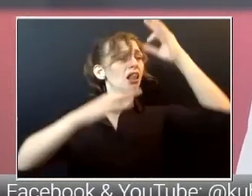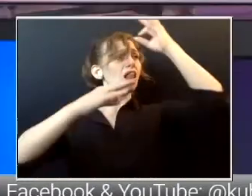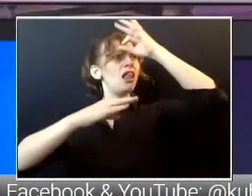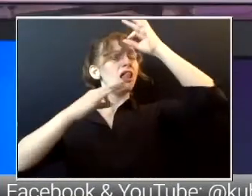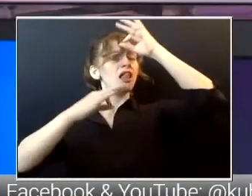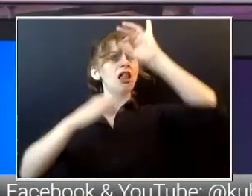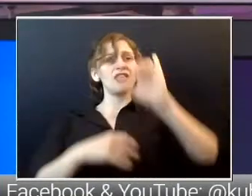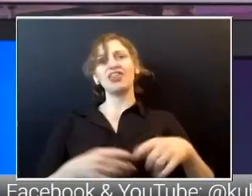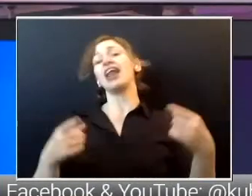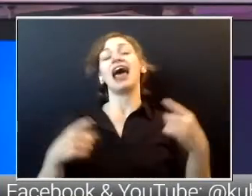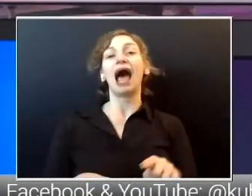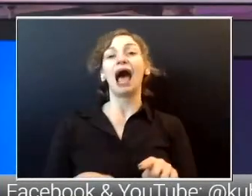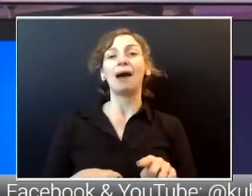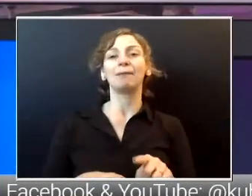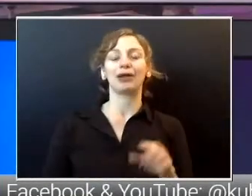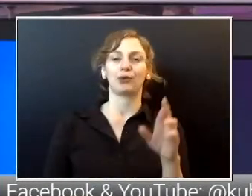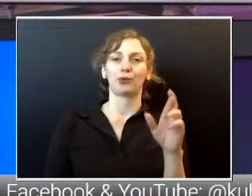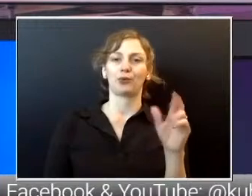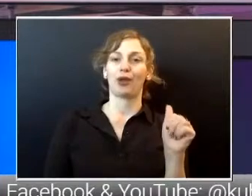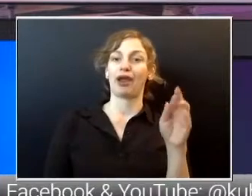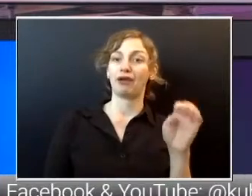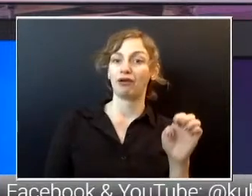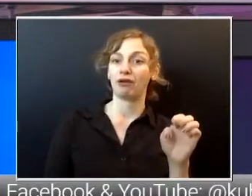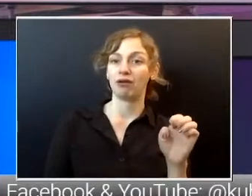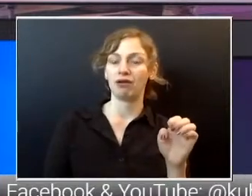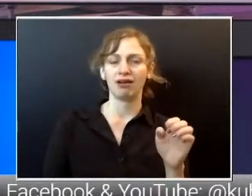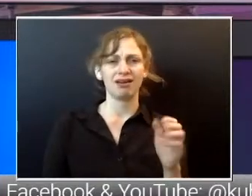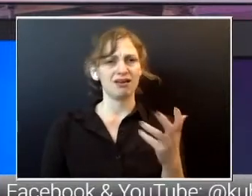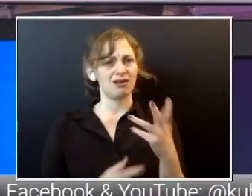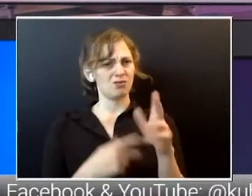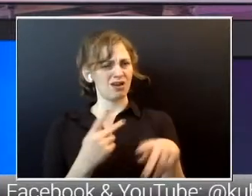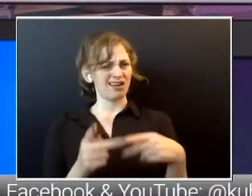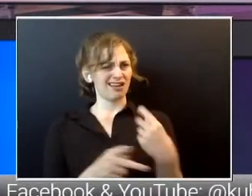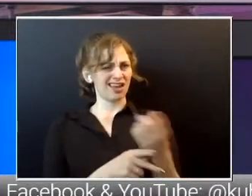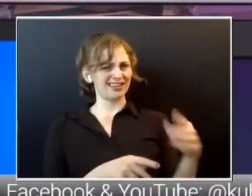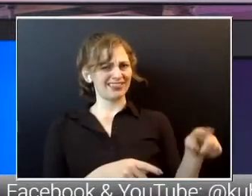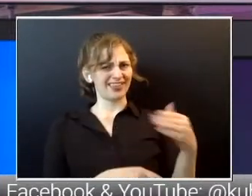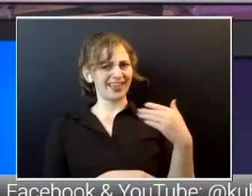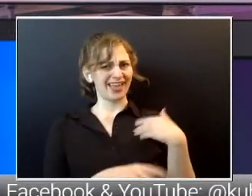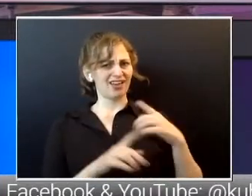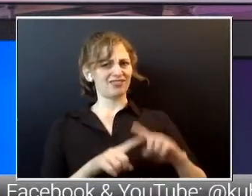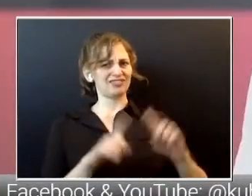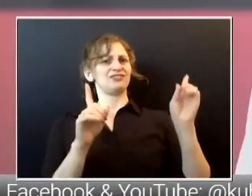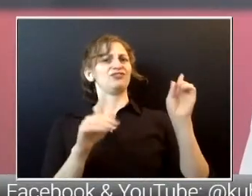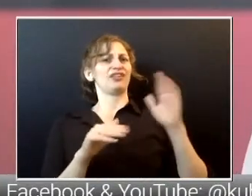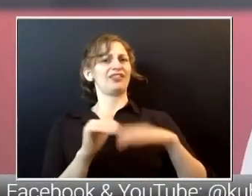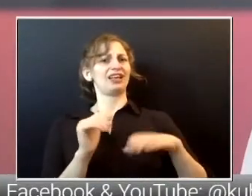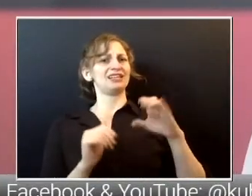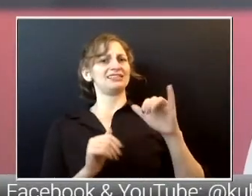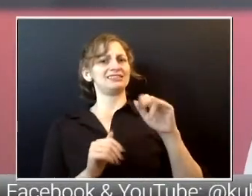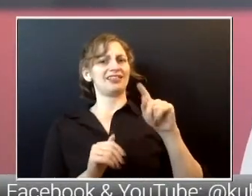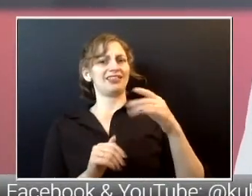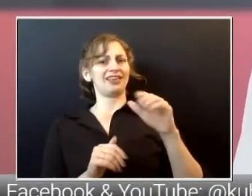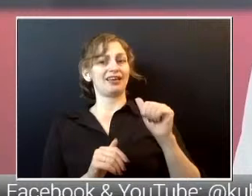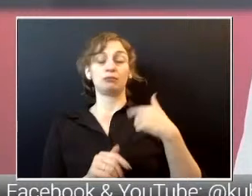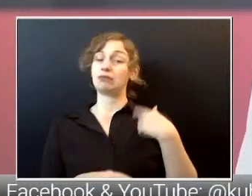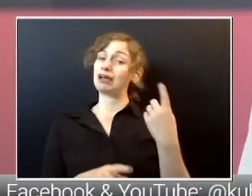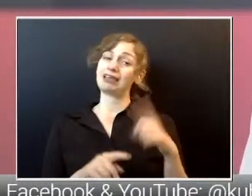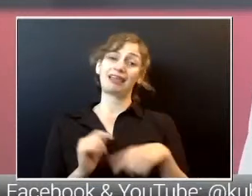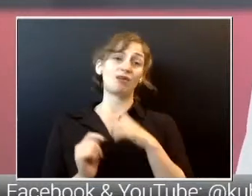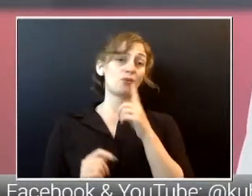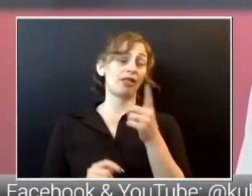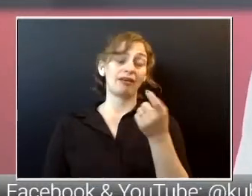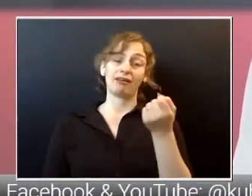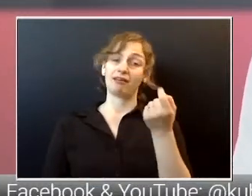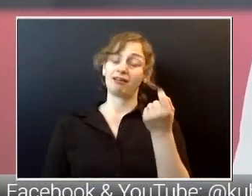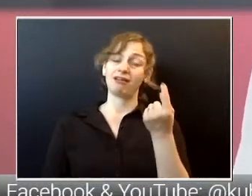What kind did they have that Cynthia didn't have? Because it sounds like I can't really understand it, but the mortality from this, if it's